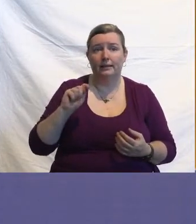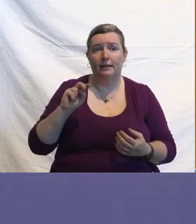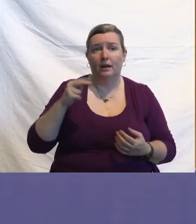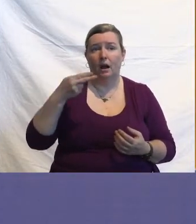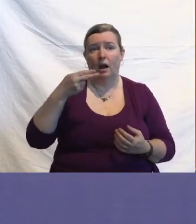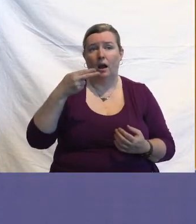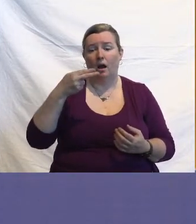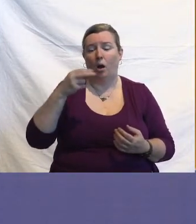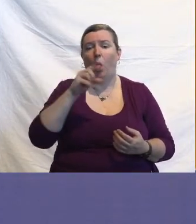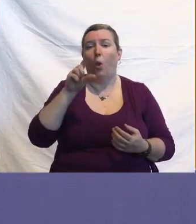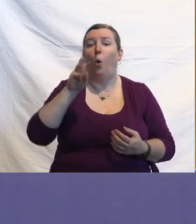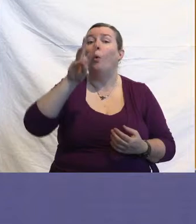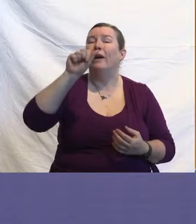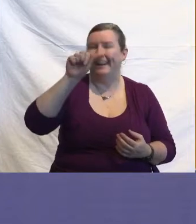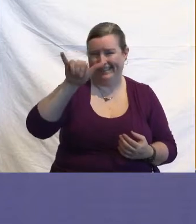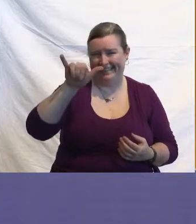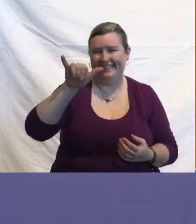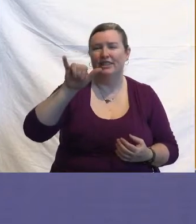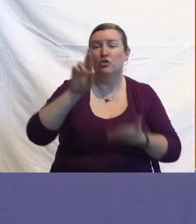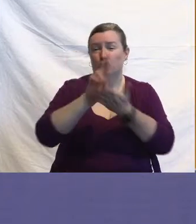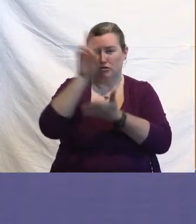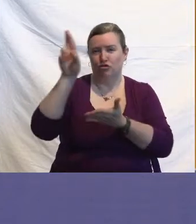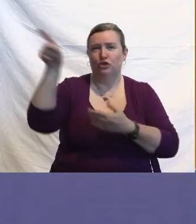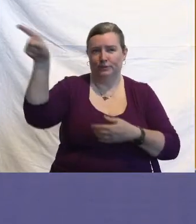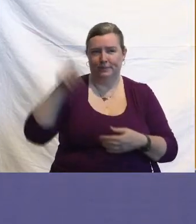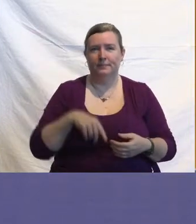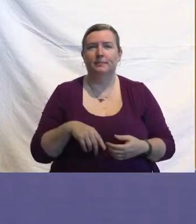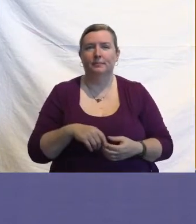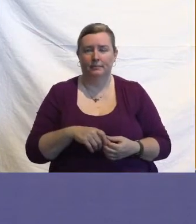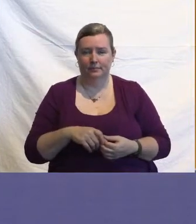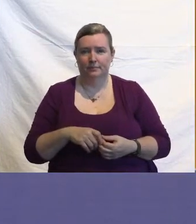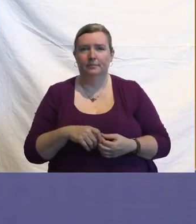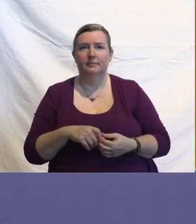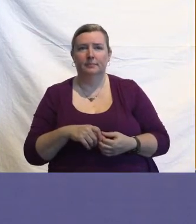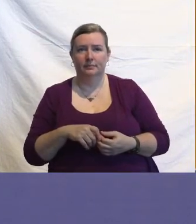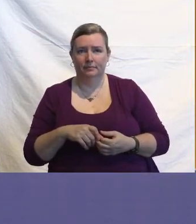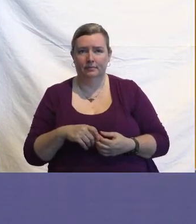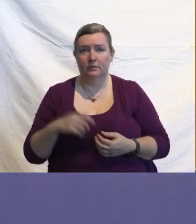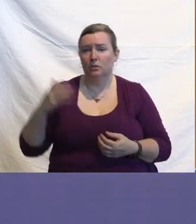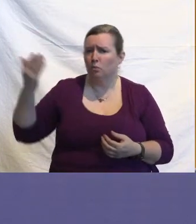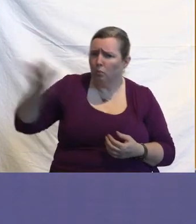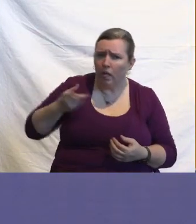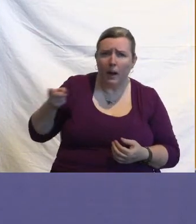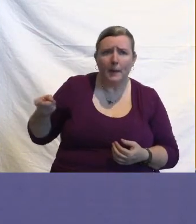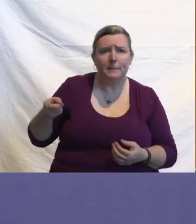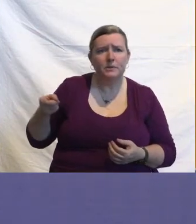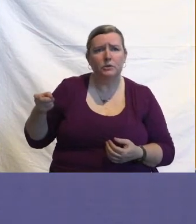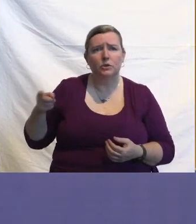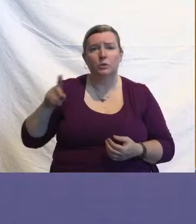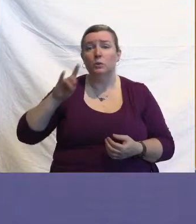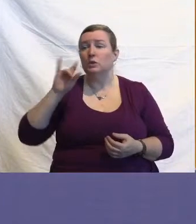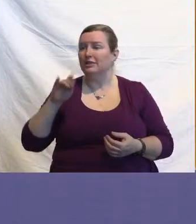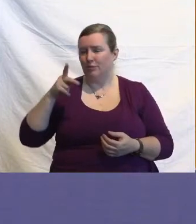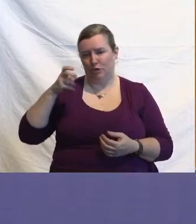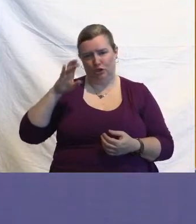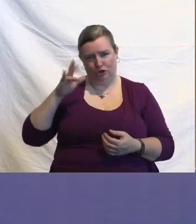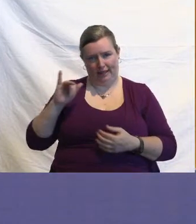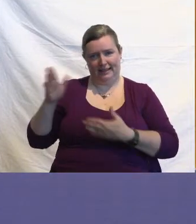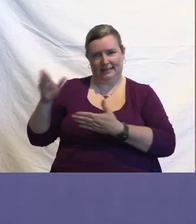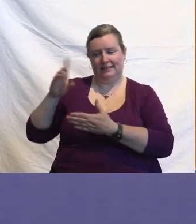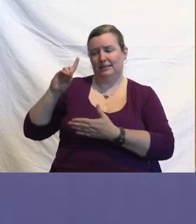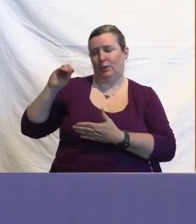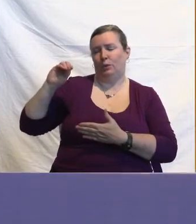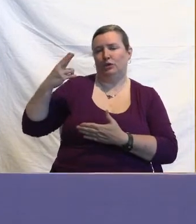for Jersey and obviously for Rutgers. And with that, please help me welcome the woman who needs no introduction, the Commissioner of the Department of Health,